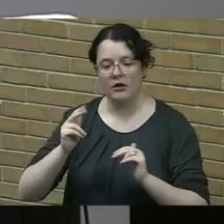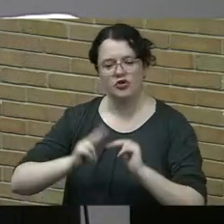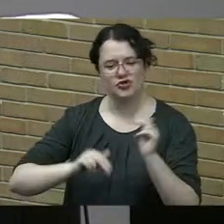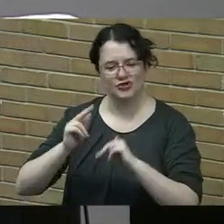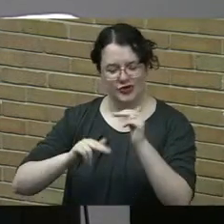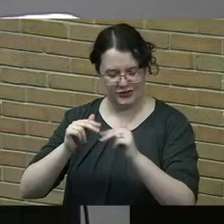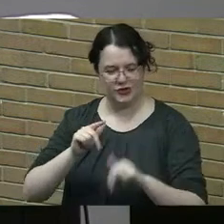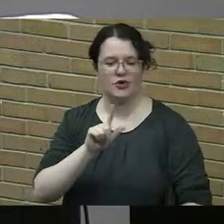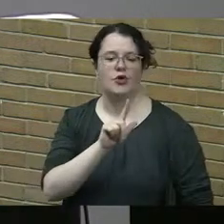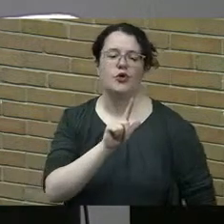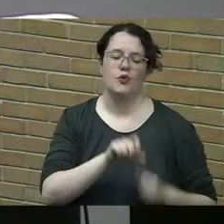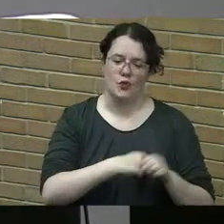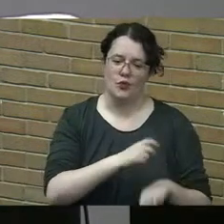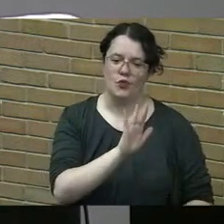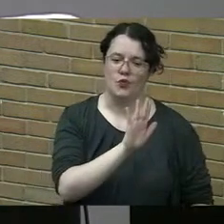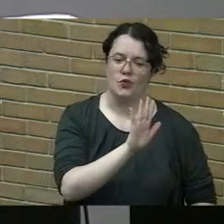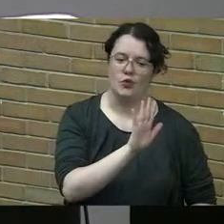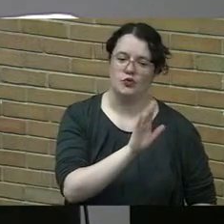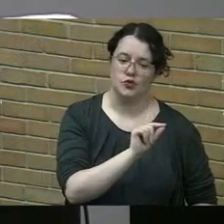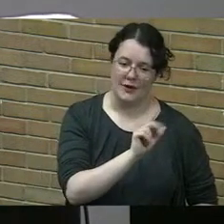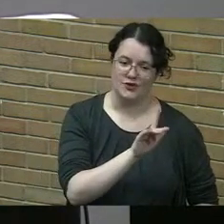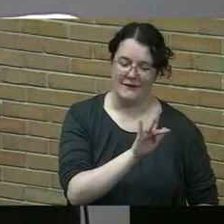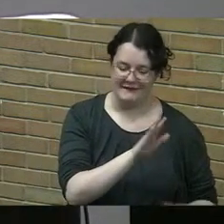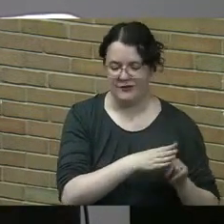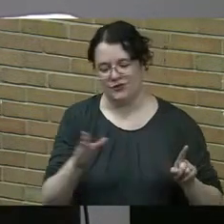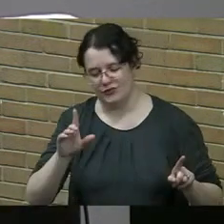from 2025 through 2026.